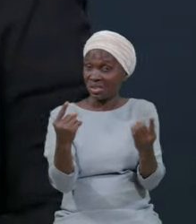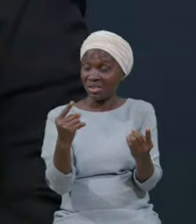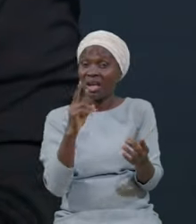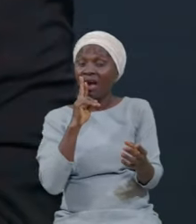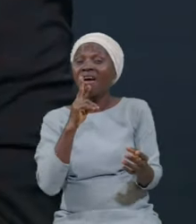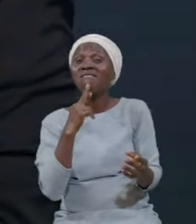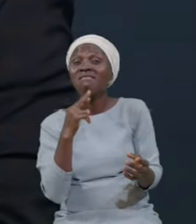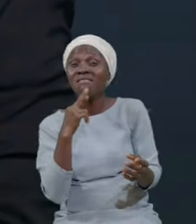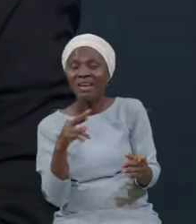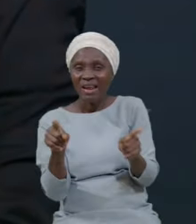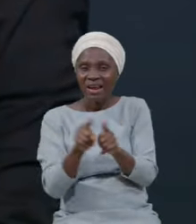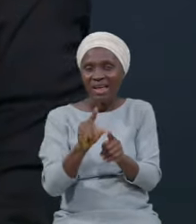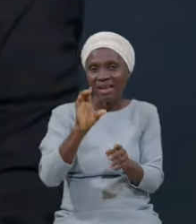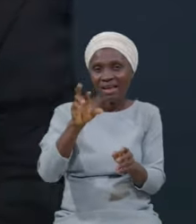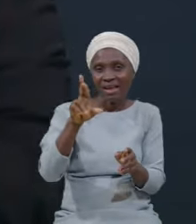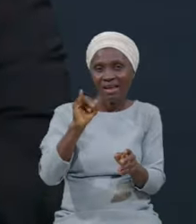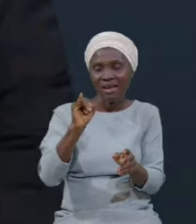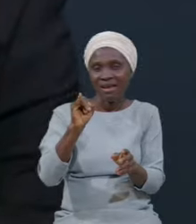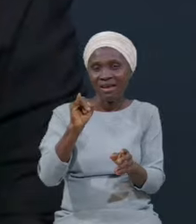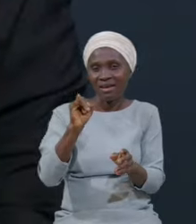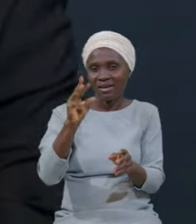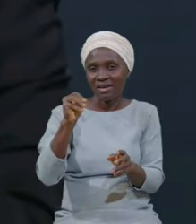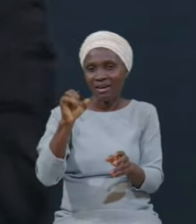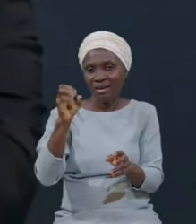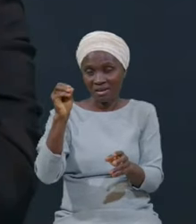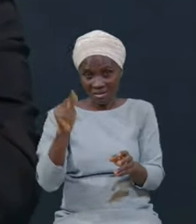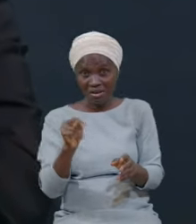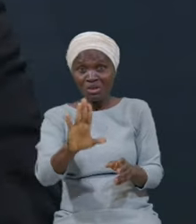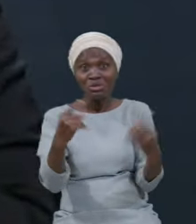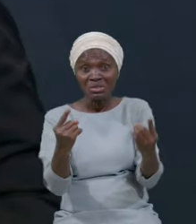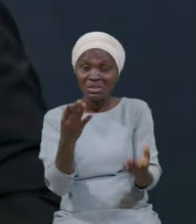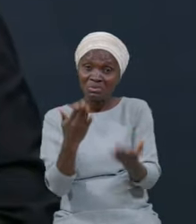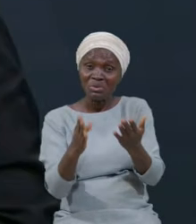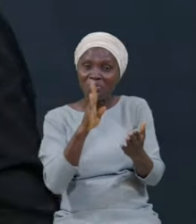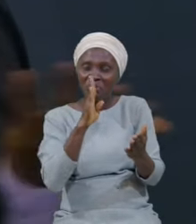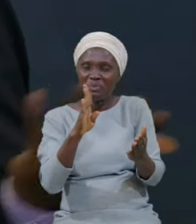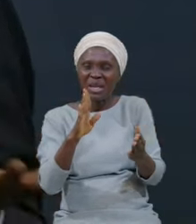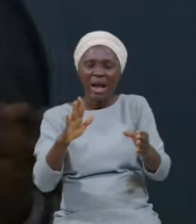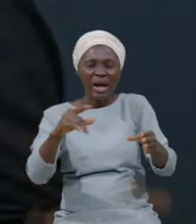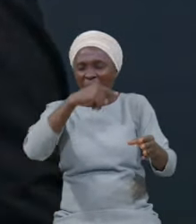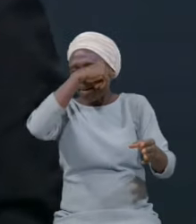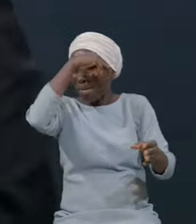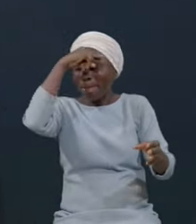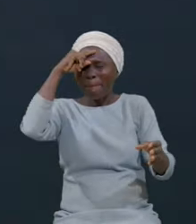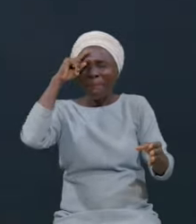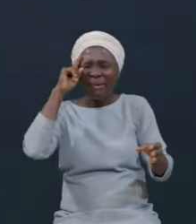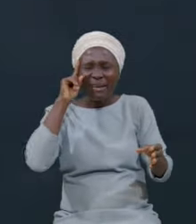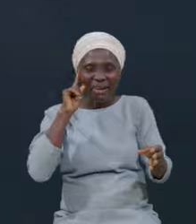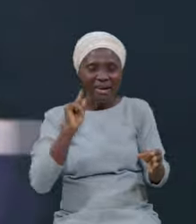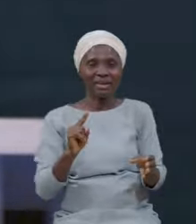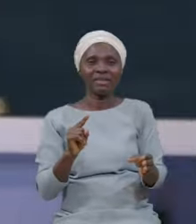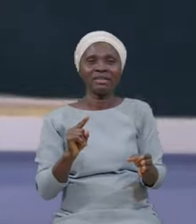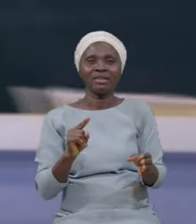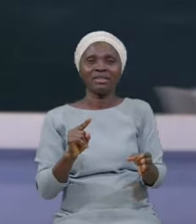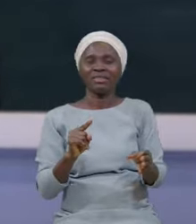are black like charcoal, he says, they shall be as wool. That's why he says,